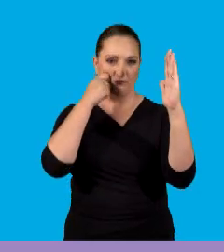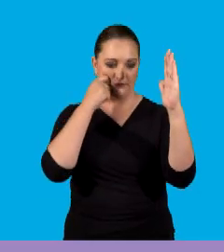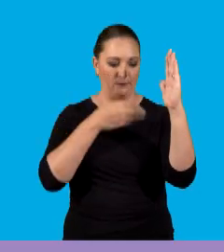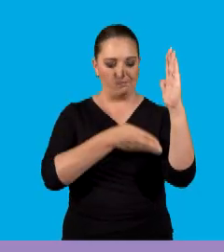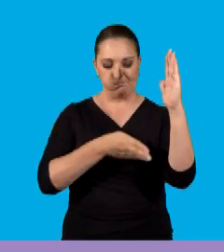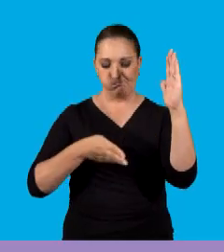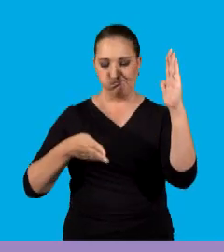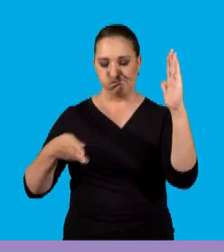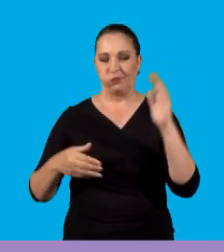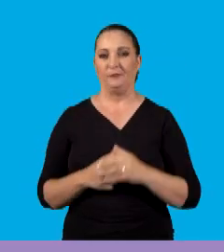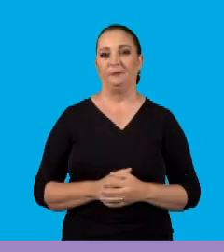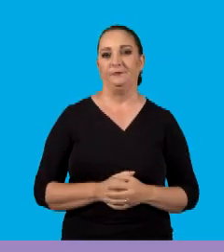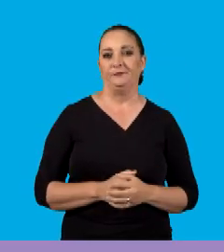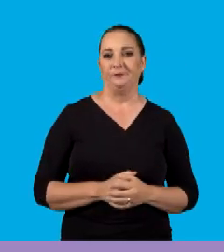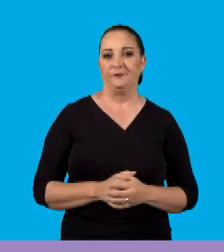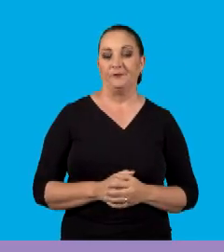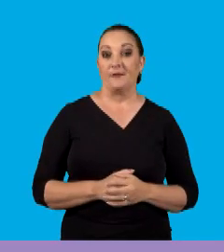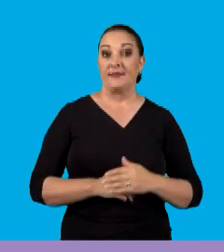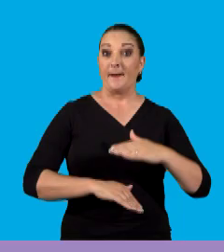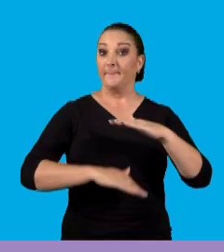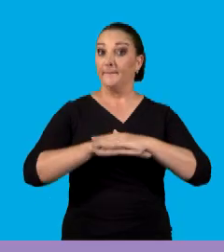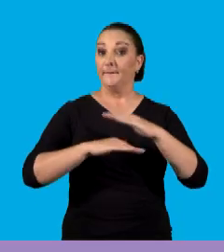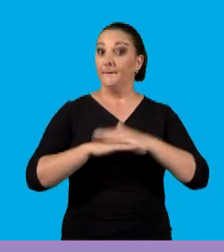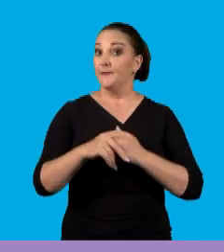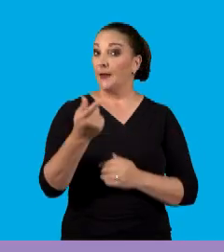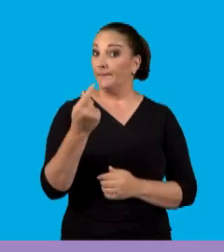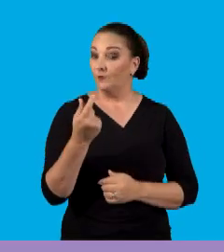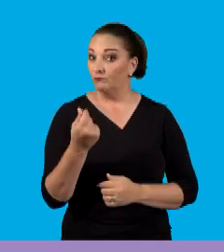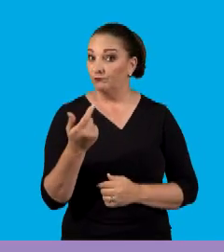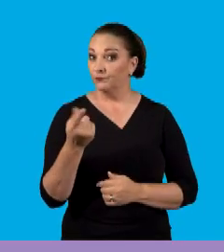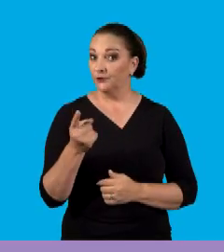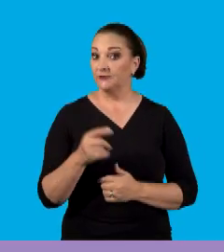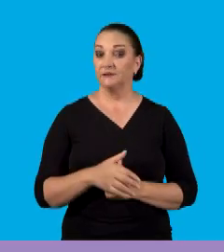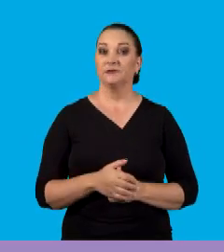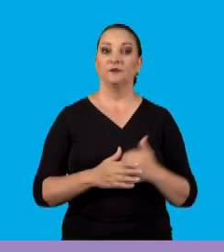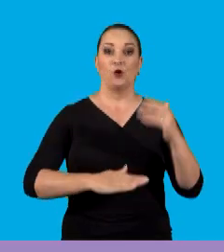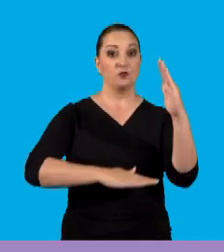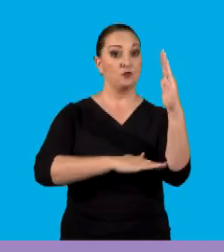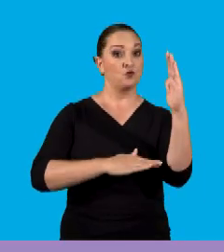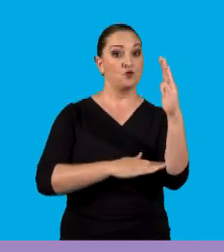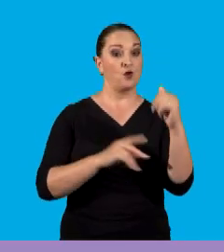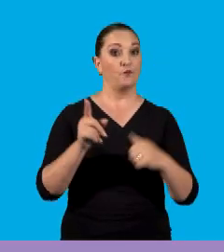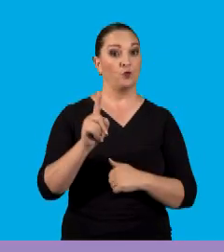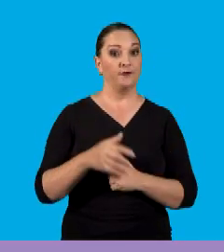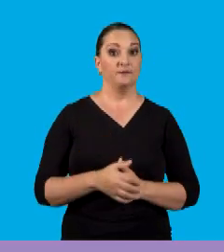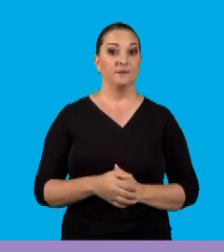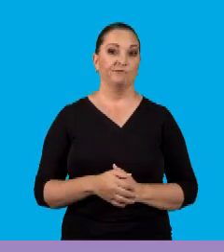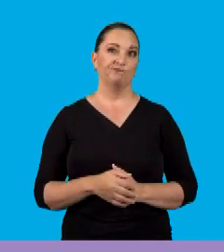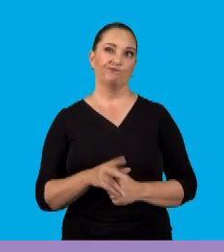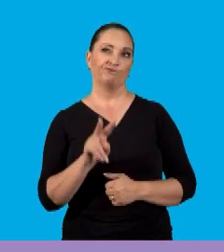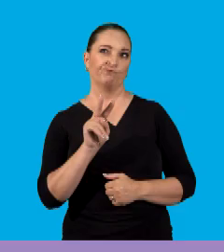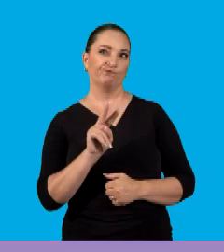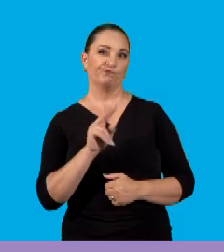represented horizontally. Identify the maximum price of meat on the graph. So if we